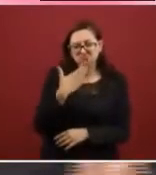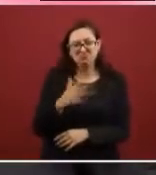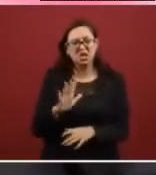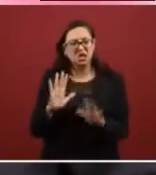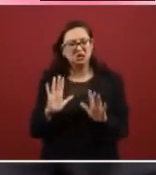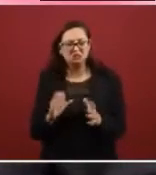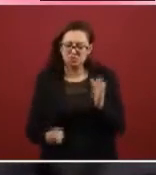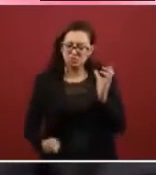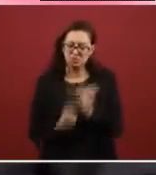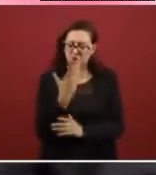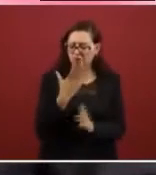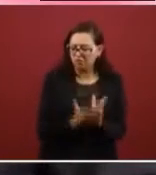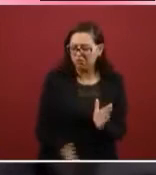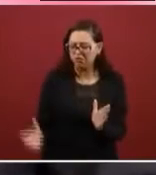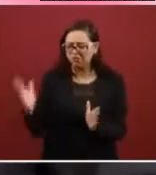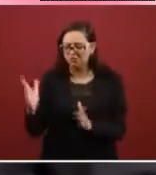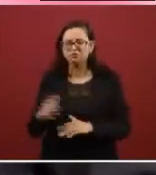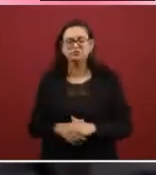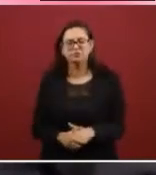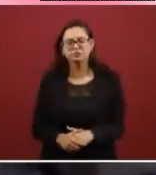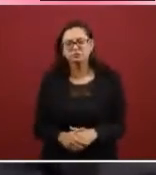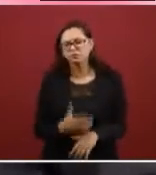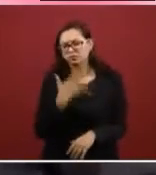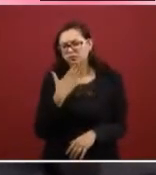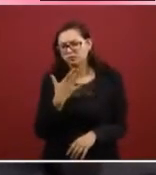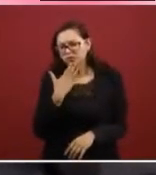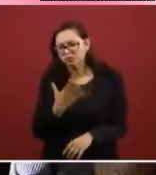tiempos. It's a new time.